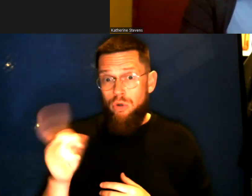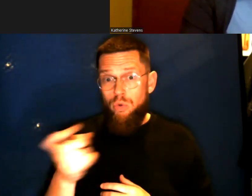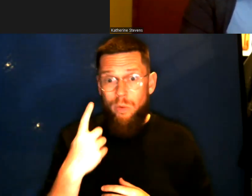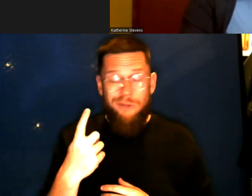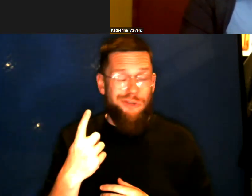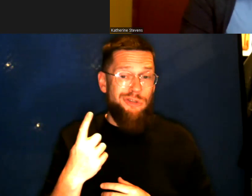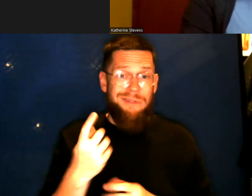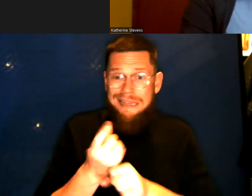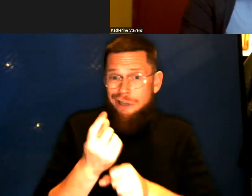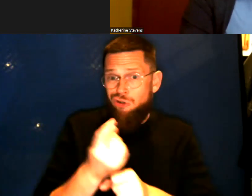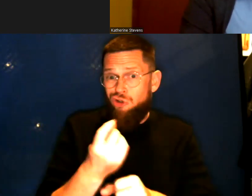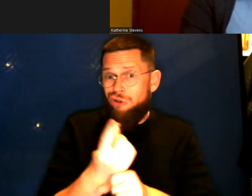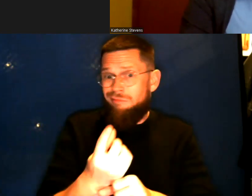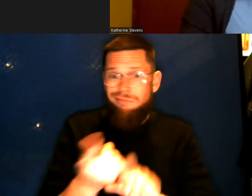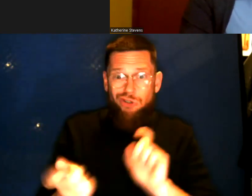I think it,